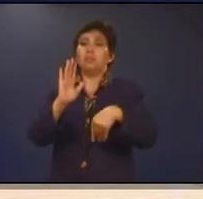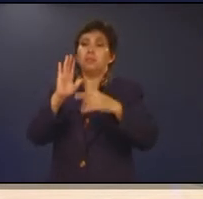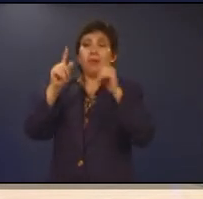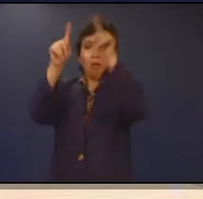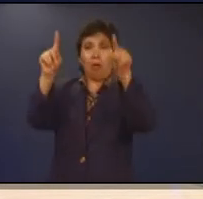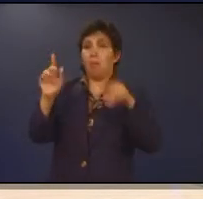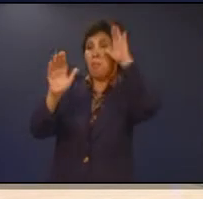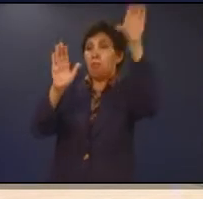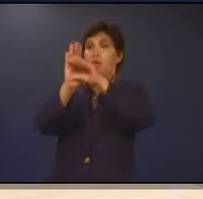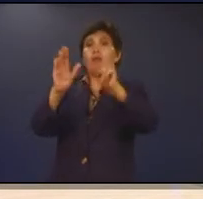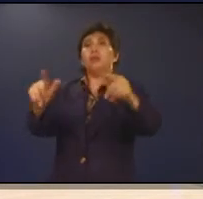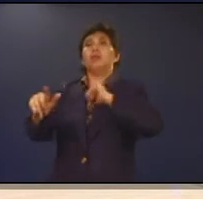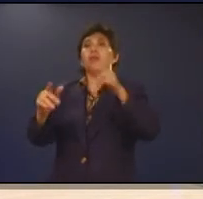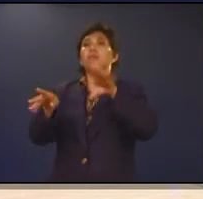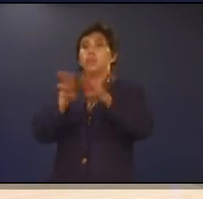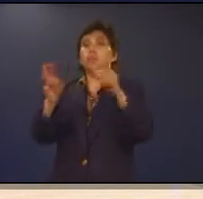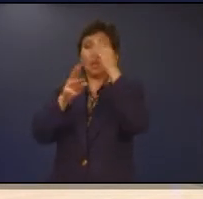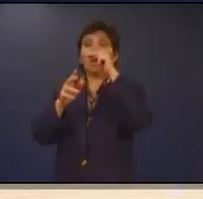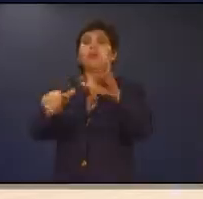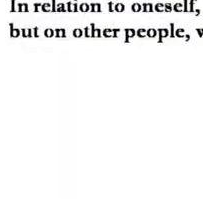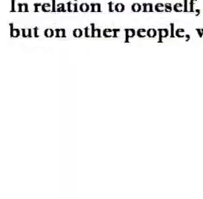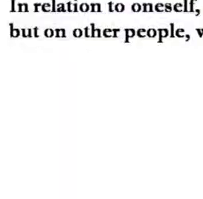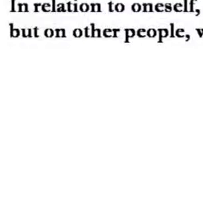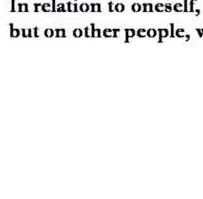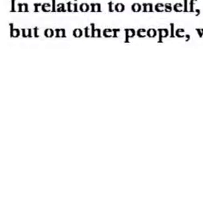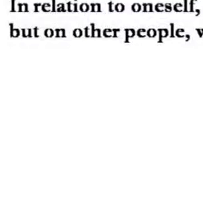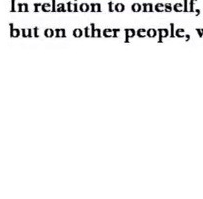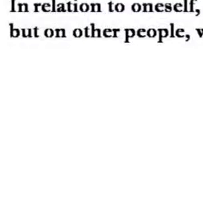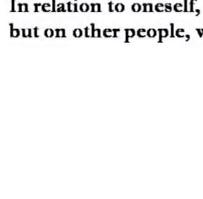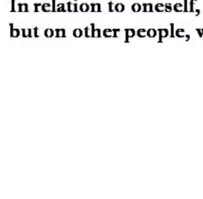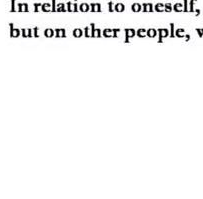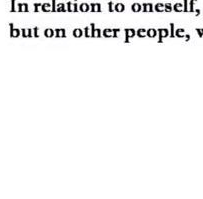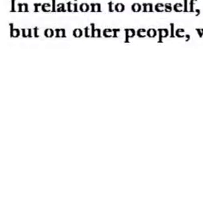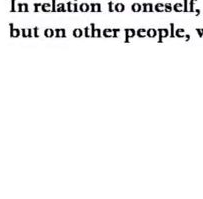portrays them. So these are how we work through things.